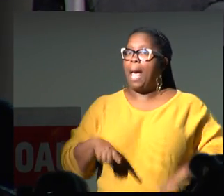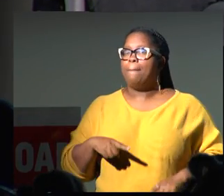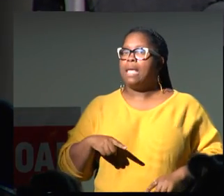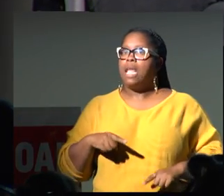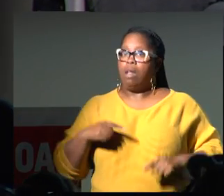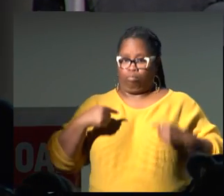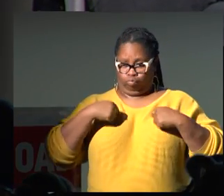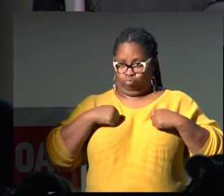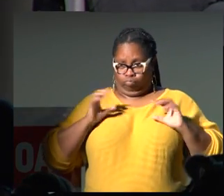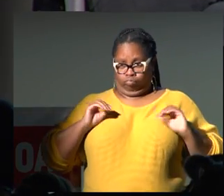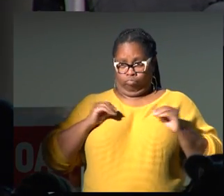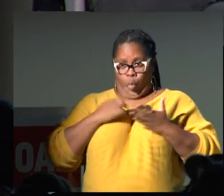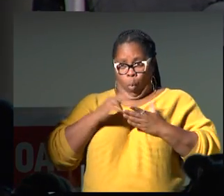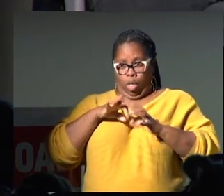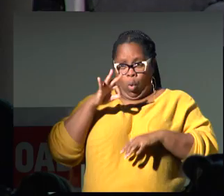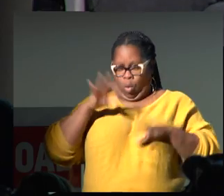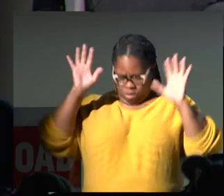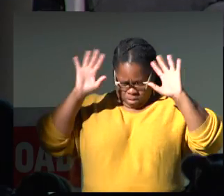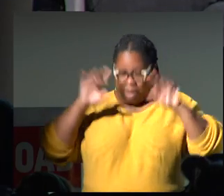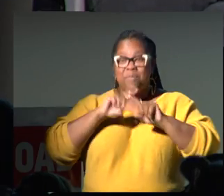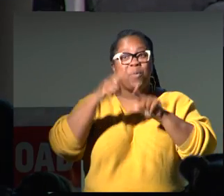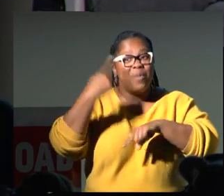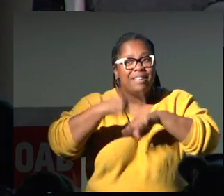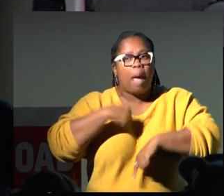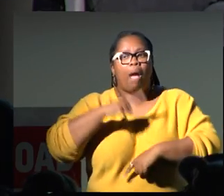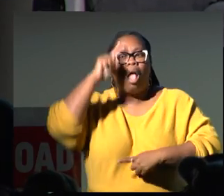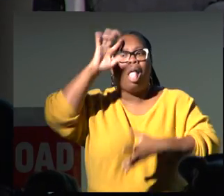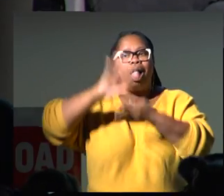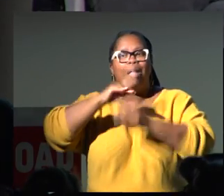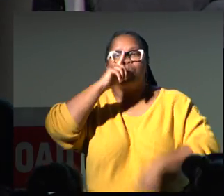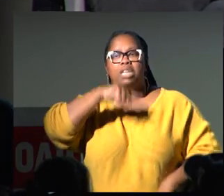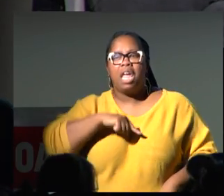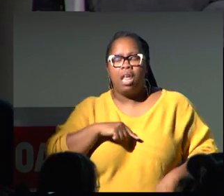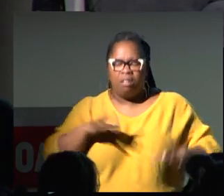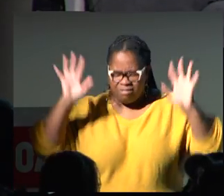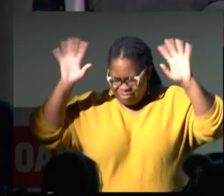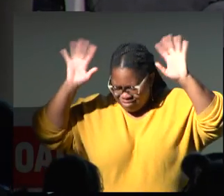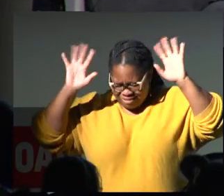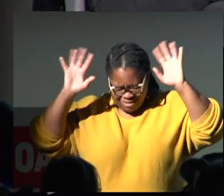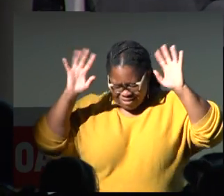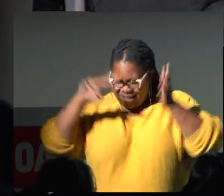get the Holy Ghost, but one time I pretended to get the Holy Ghost.